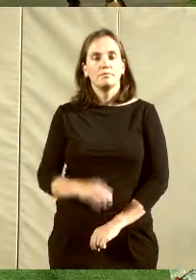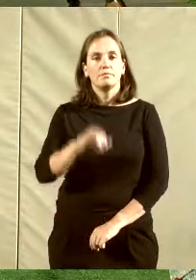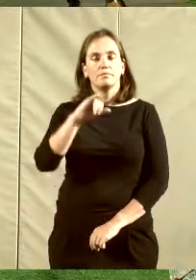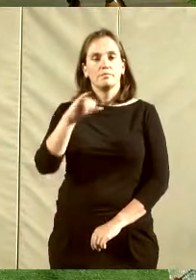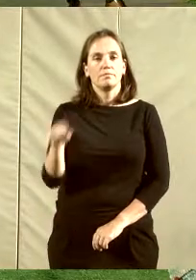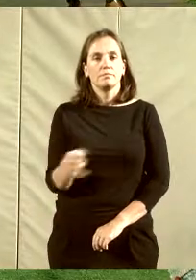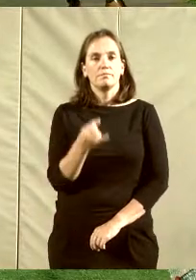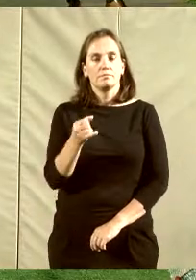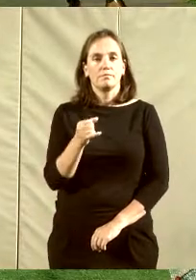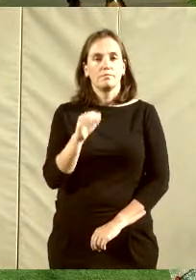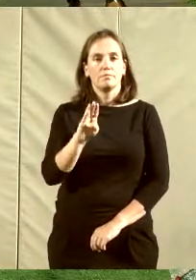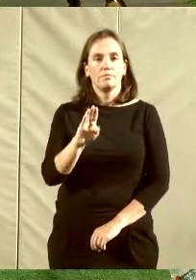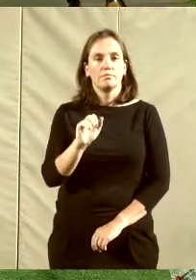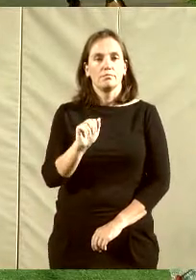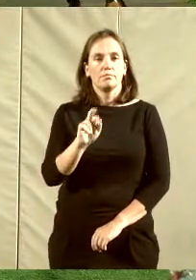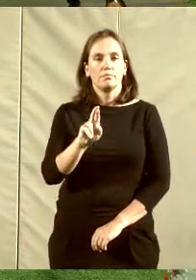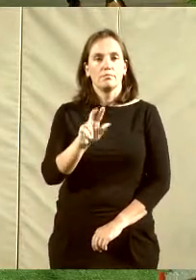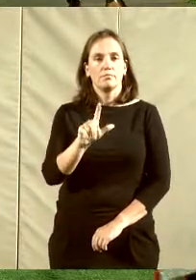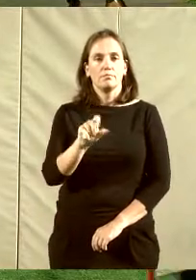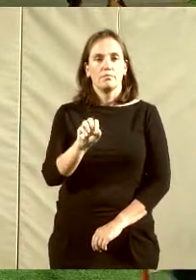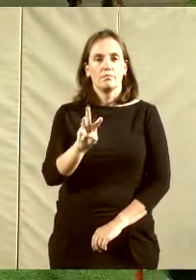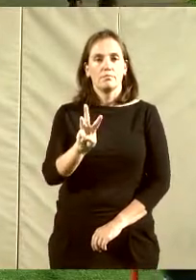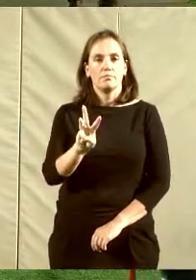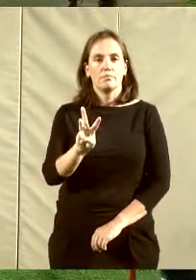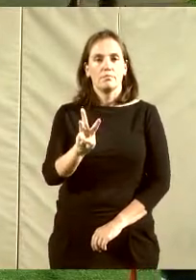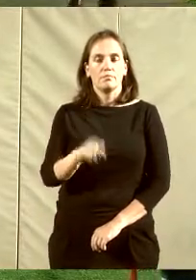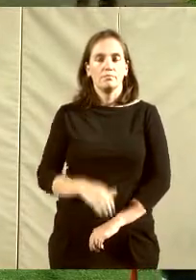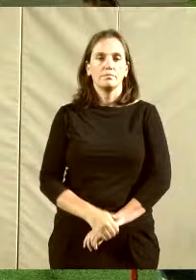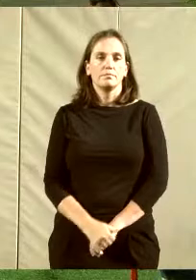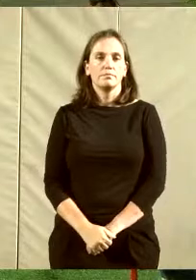Jack Ivan Barlow.